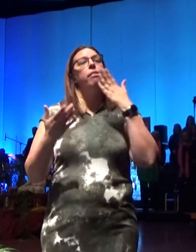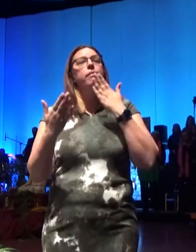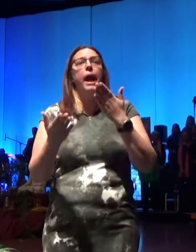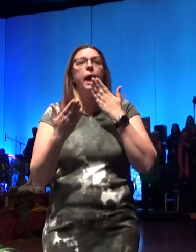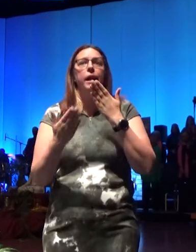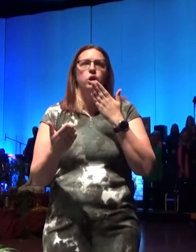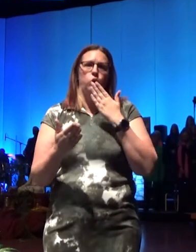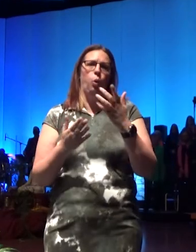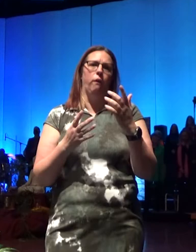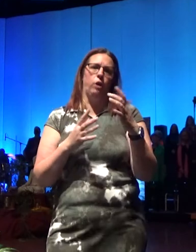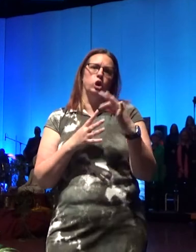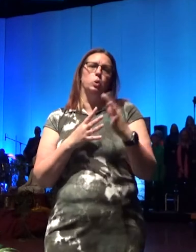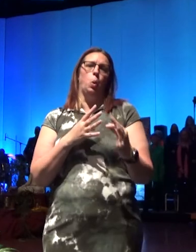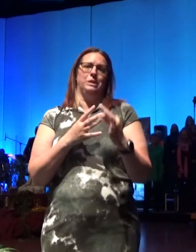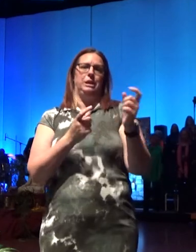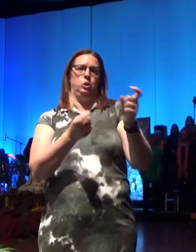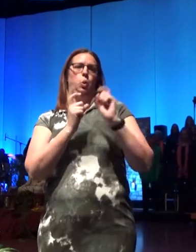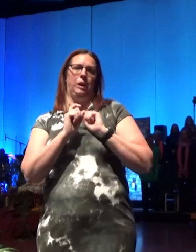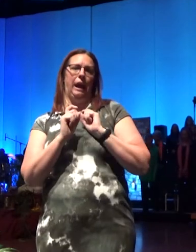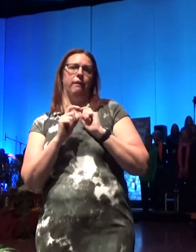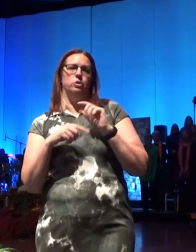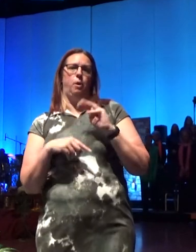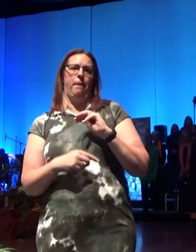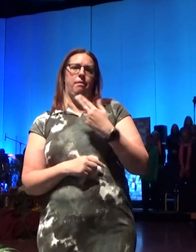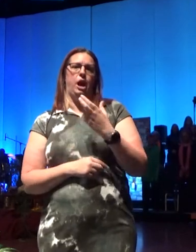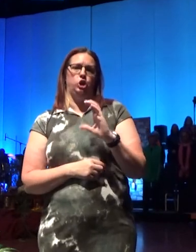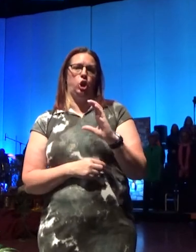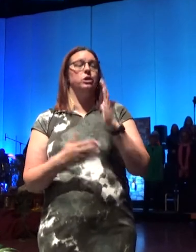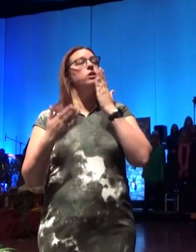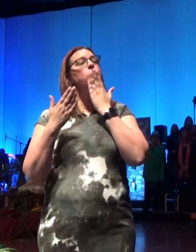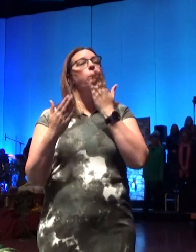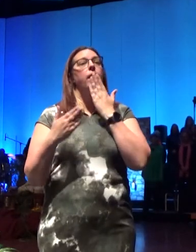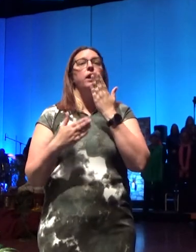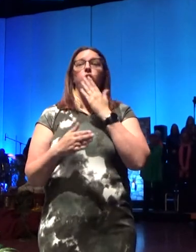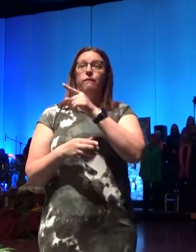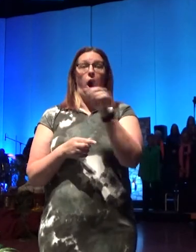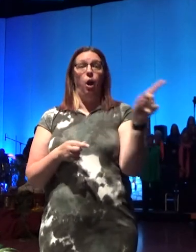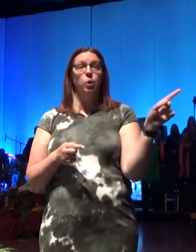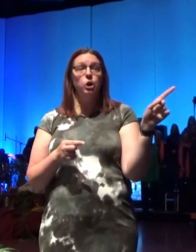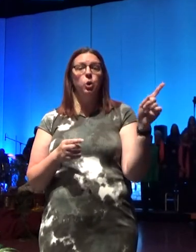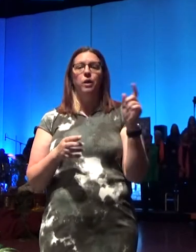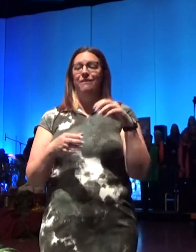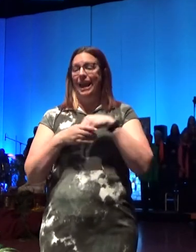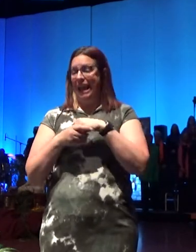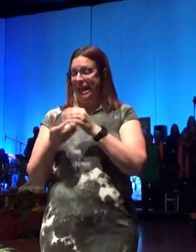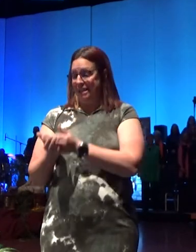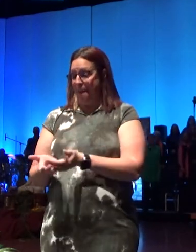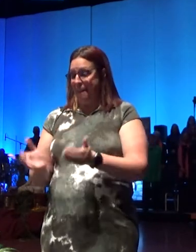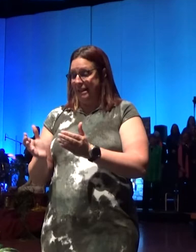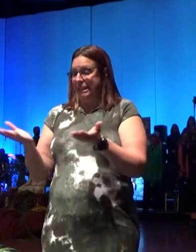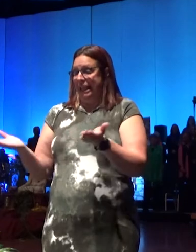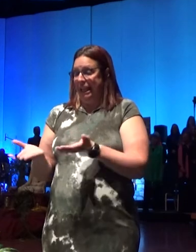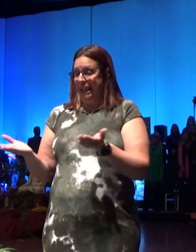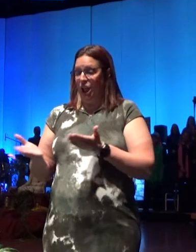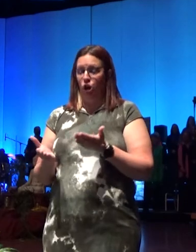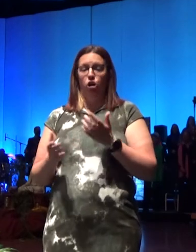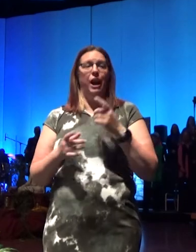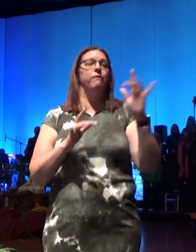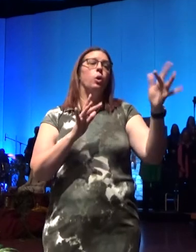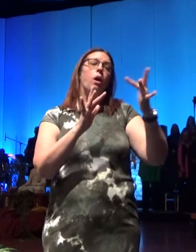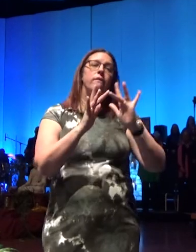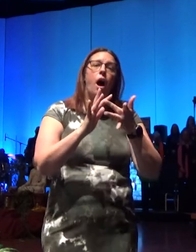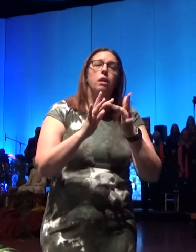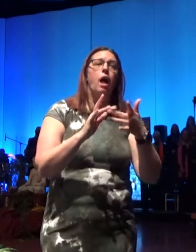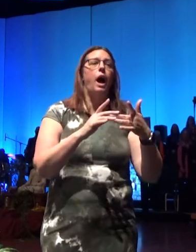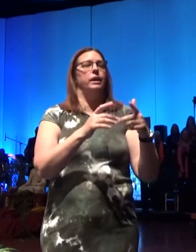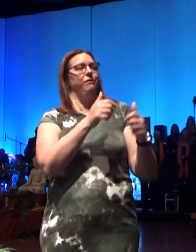Church. We are so grateful. So thank you, everyone, for however you choose to give, whether it be in the basket here, online through the website, texting to give, mailing in a check.